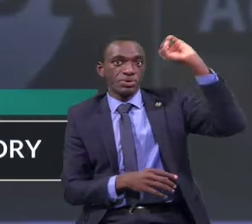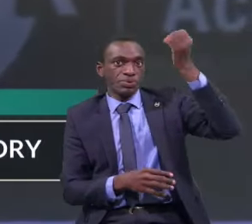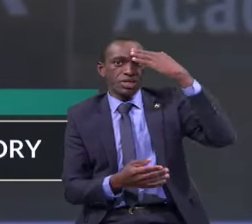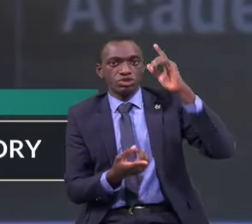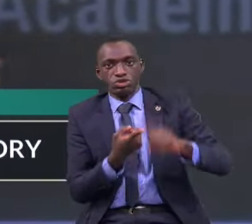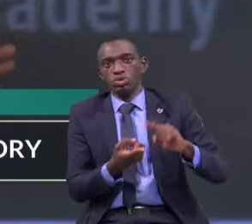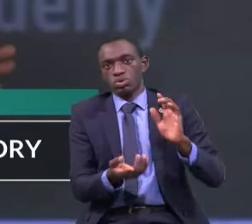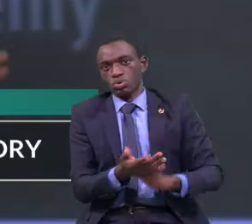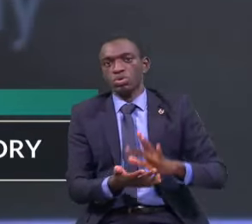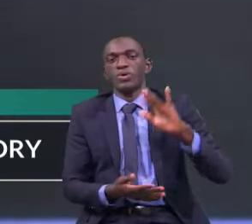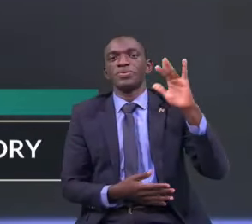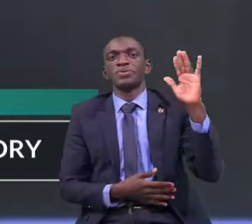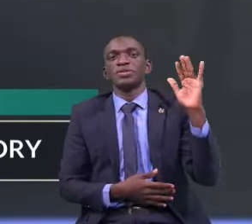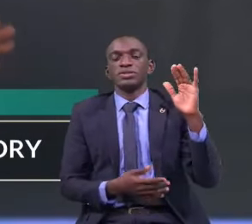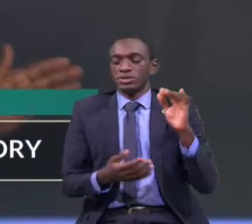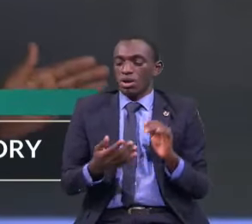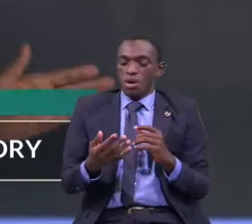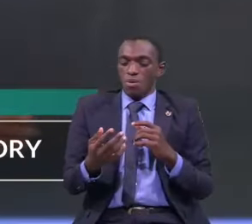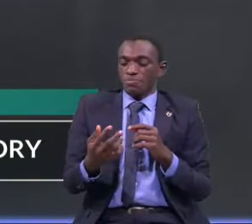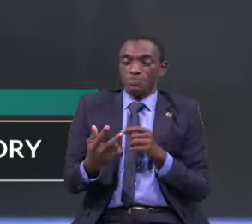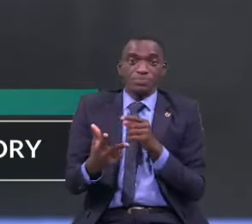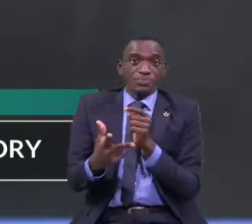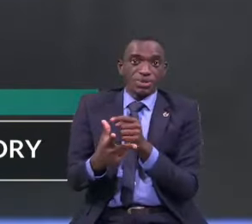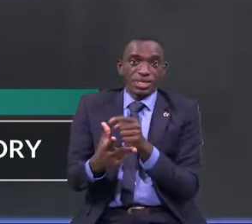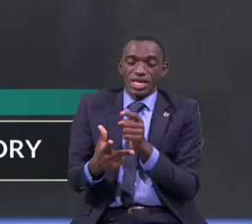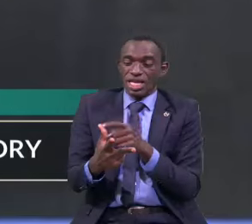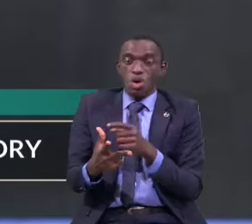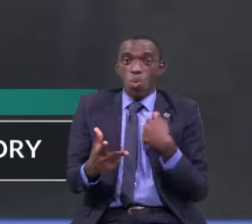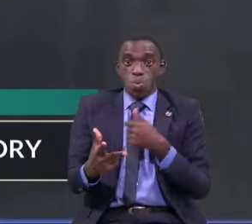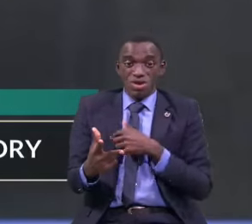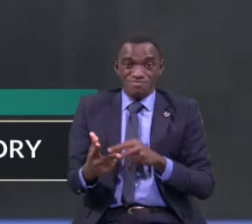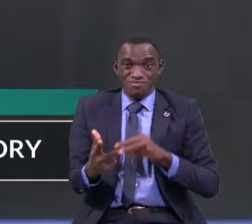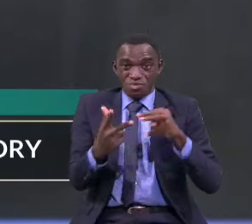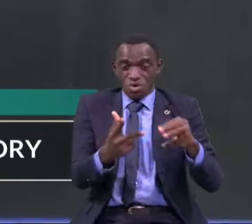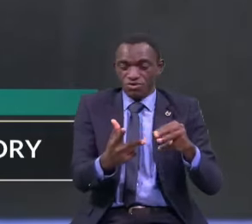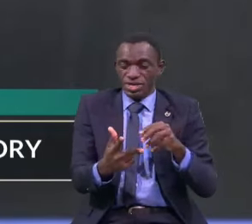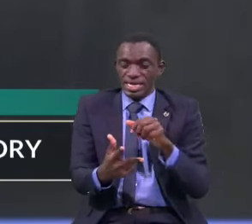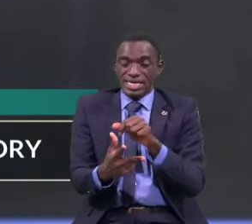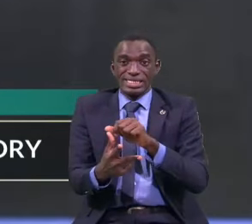If you're going to move from destination A to destination Z,